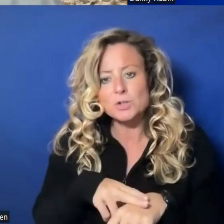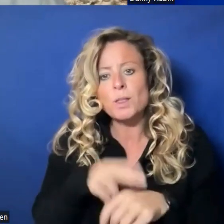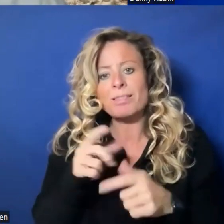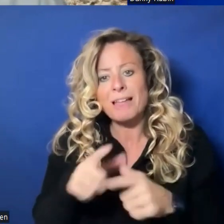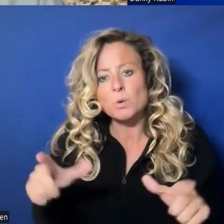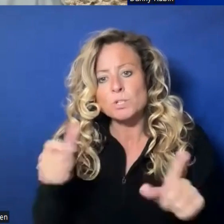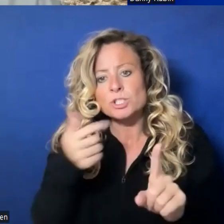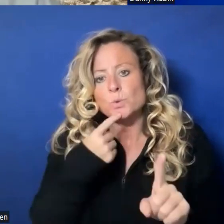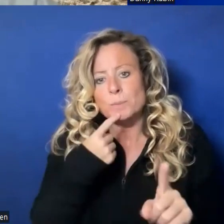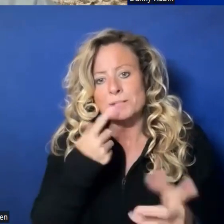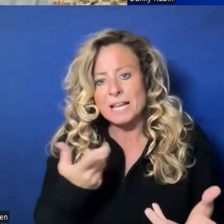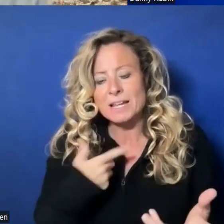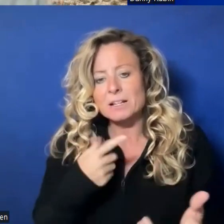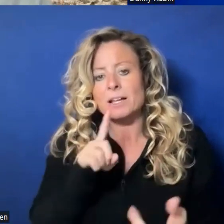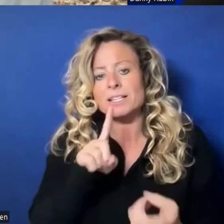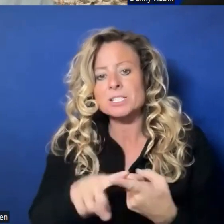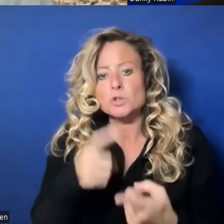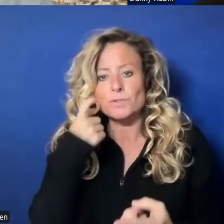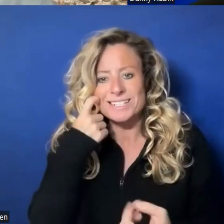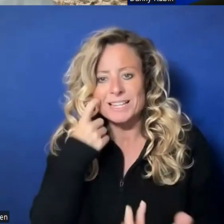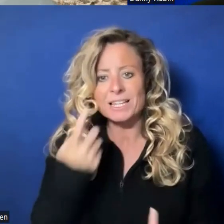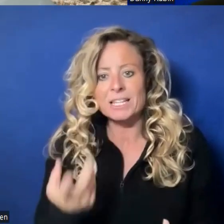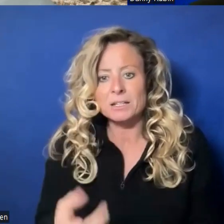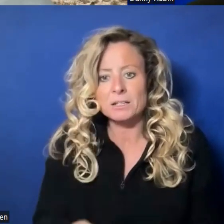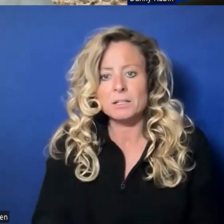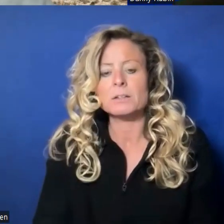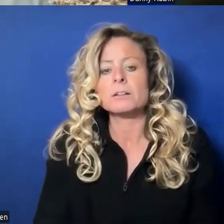processing. Until recently, like